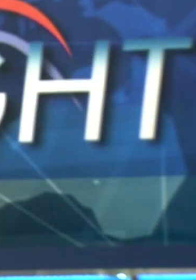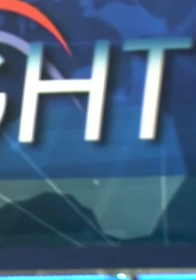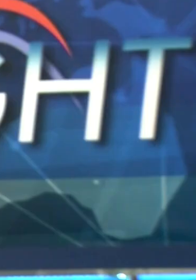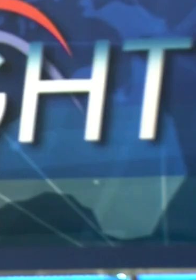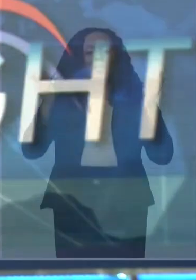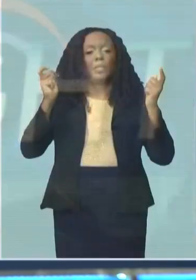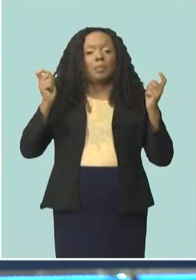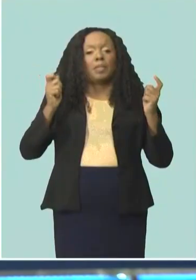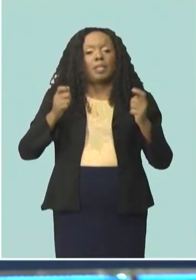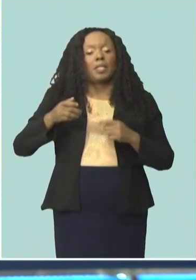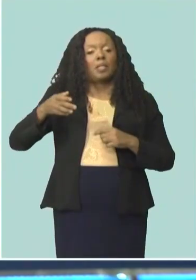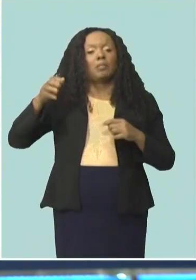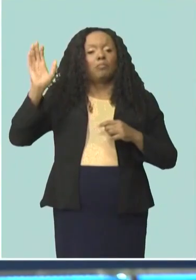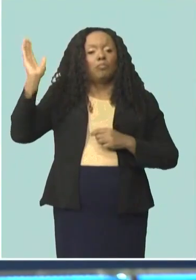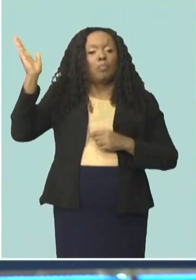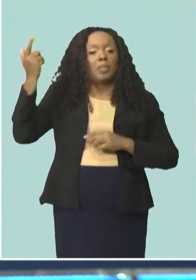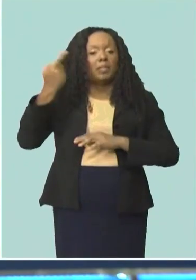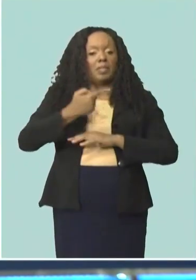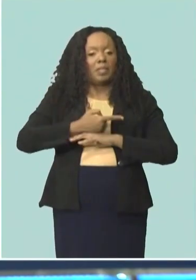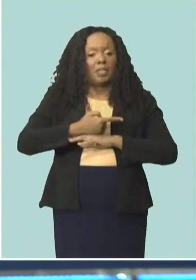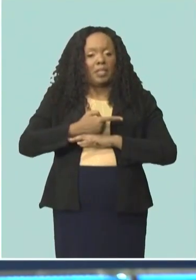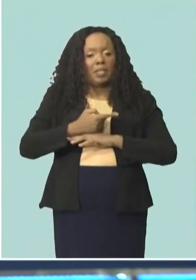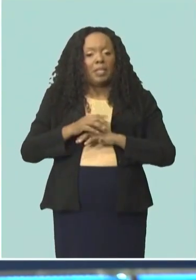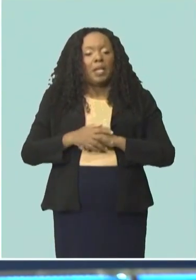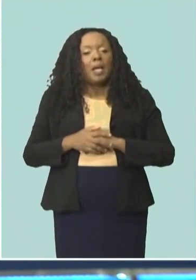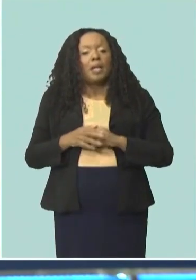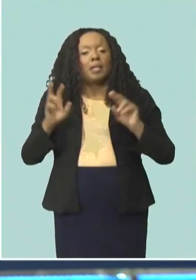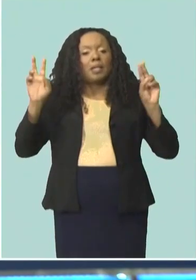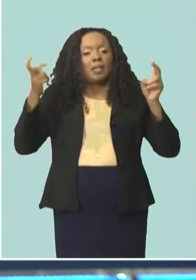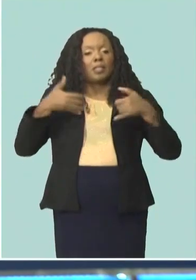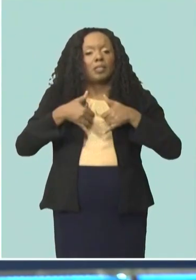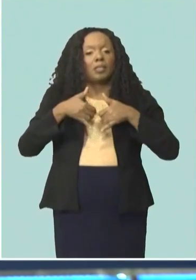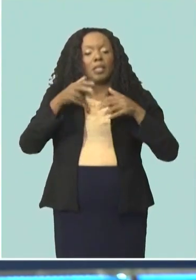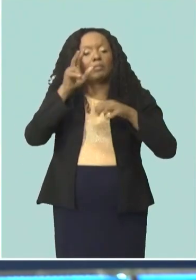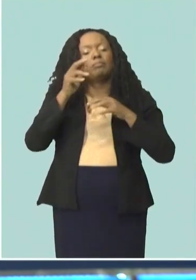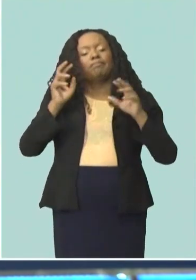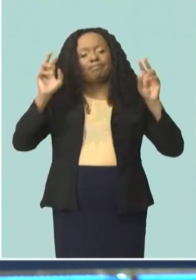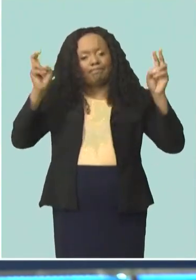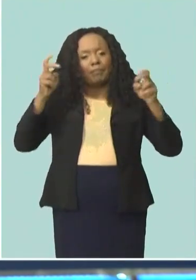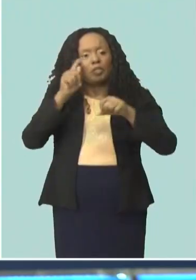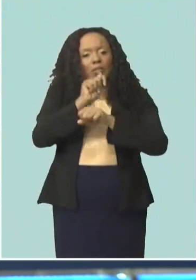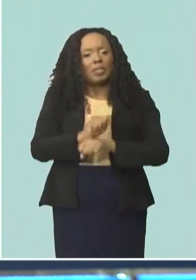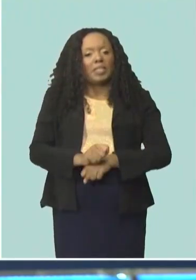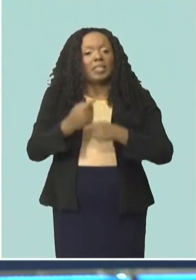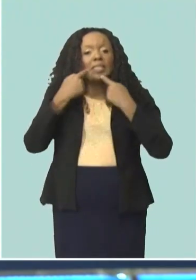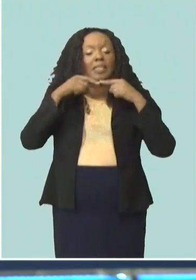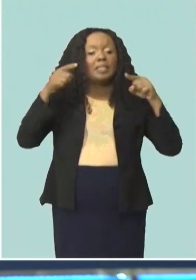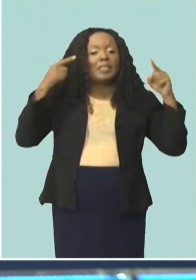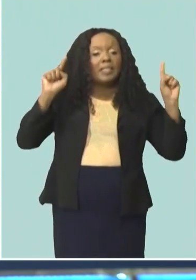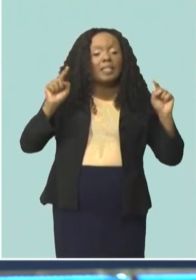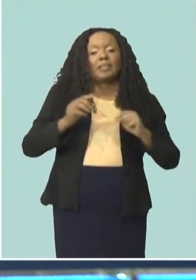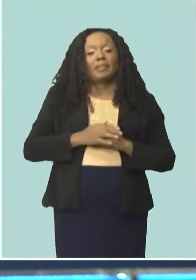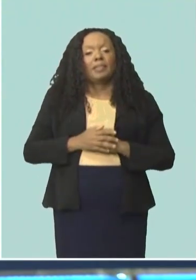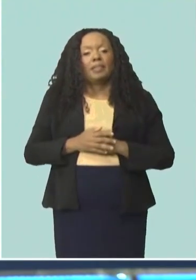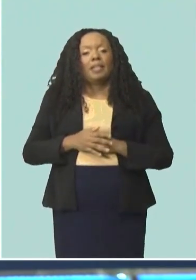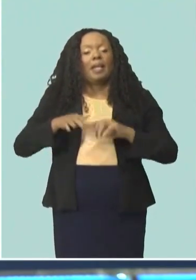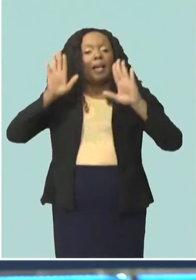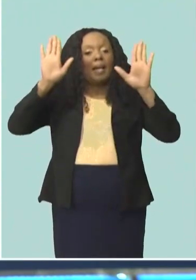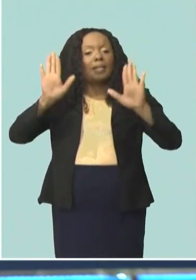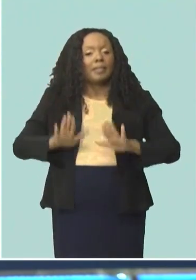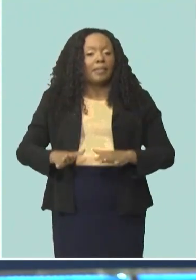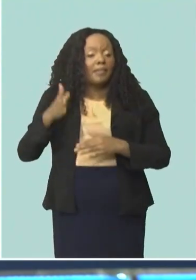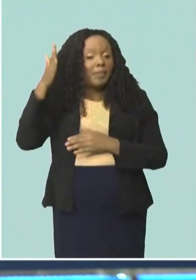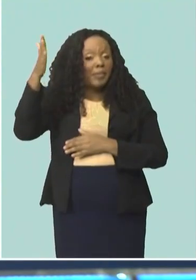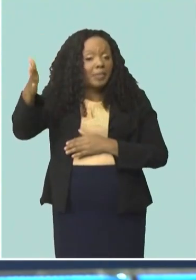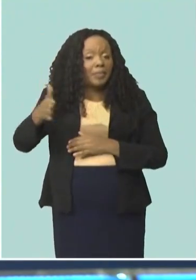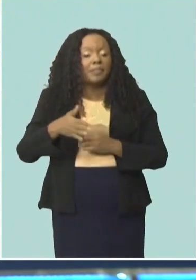prize-giving ceremony under the theme, A Tradition of Success, A Future of Excellence. From cultural performances to academic achievements